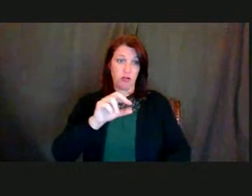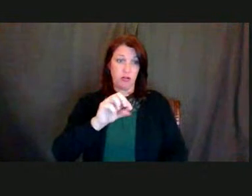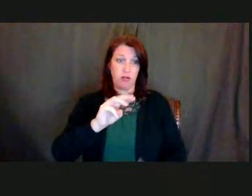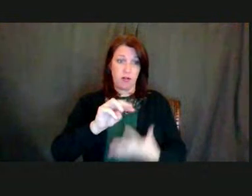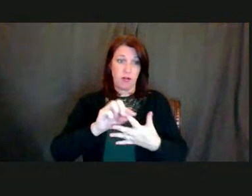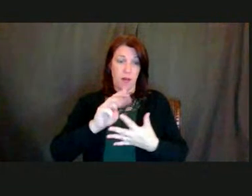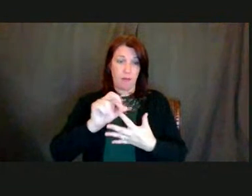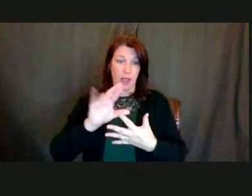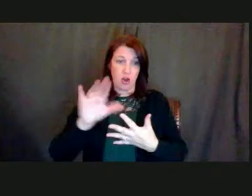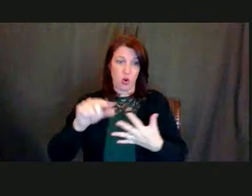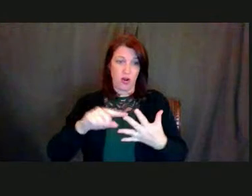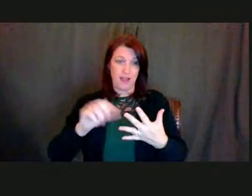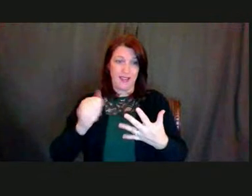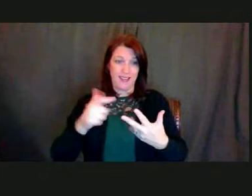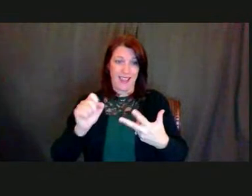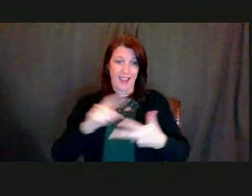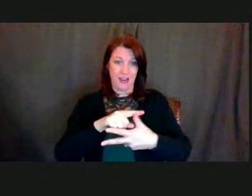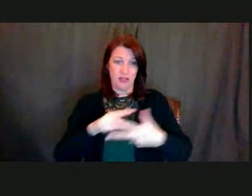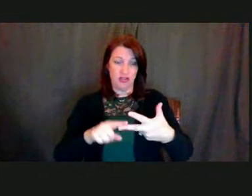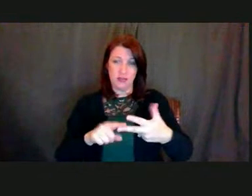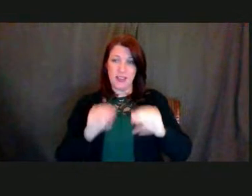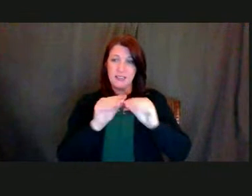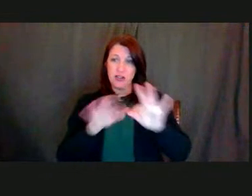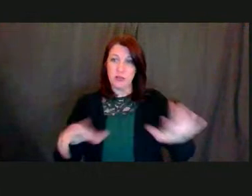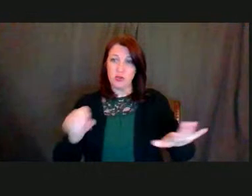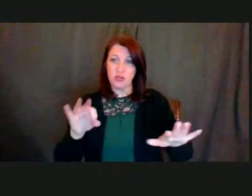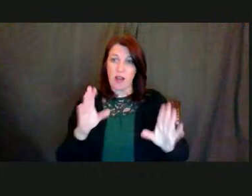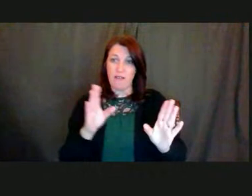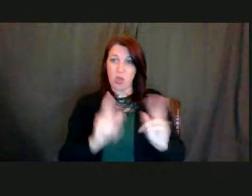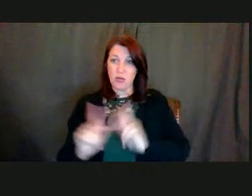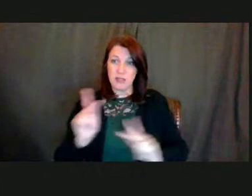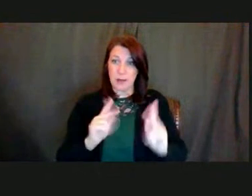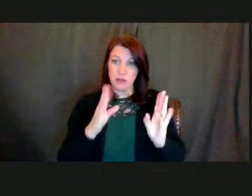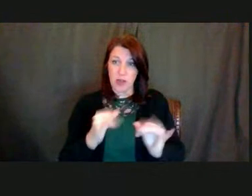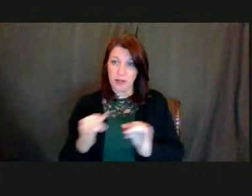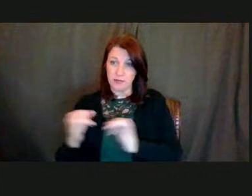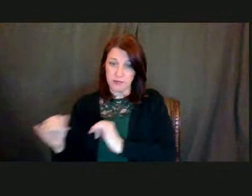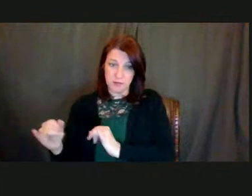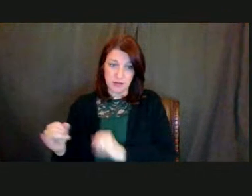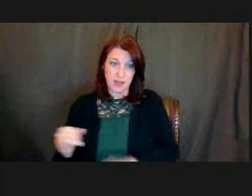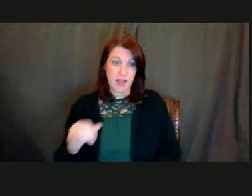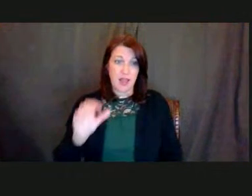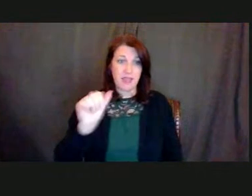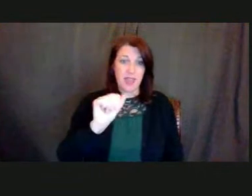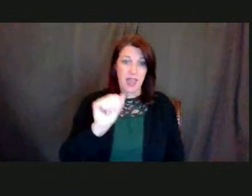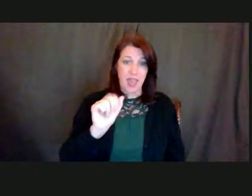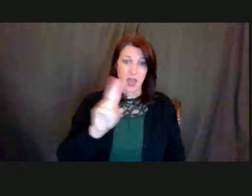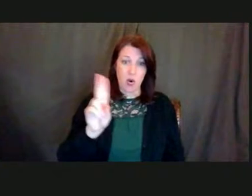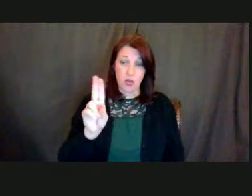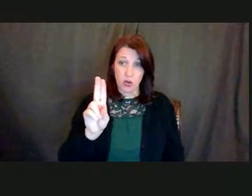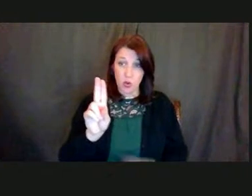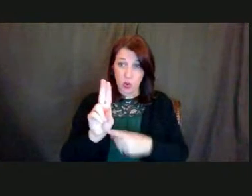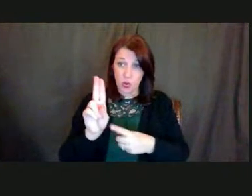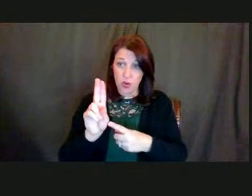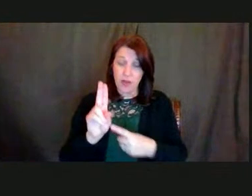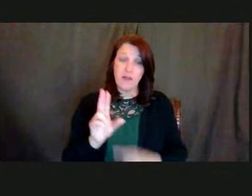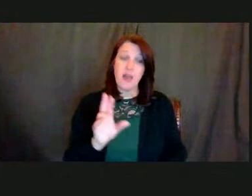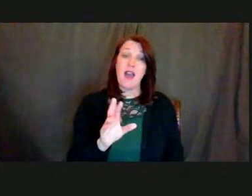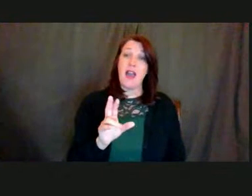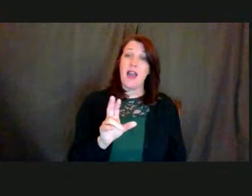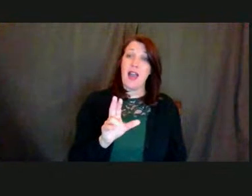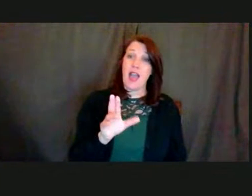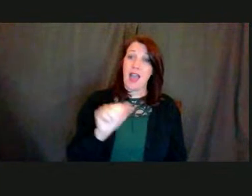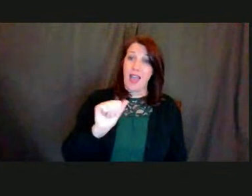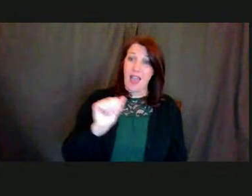lists the distribution of the subjects, and then the A or the U code indicates whether or not peer review found it to be acceptable